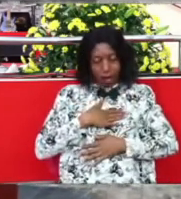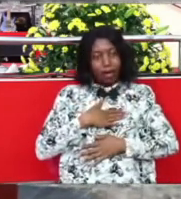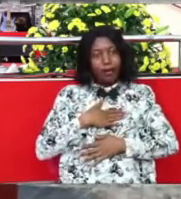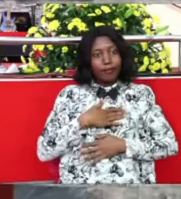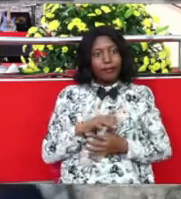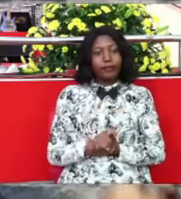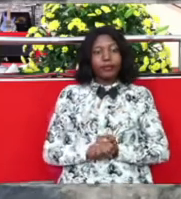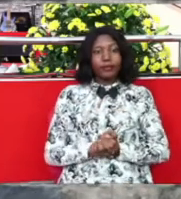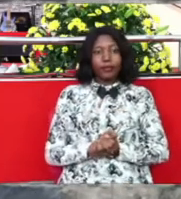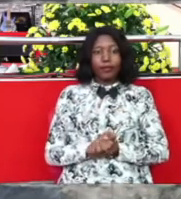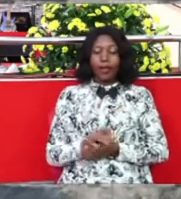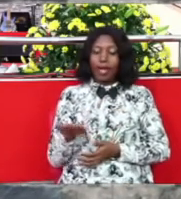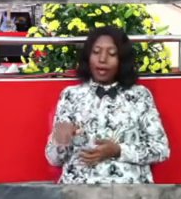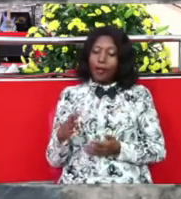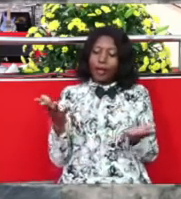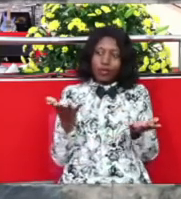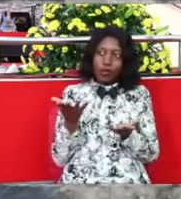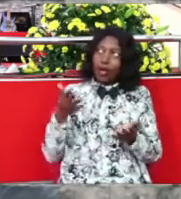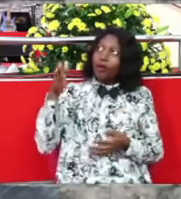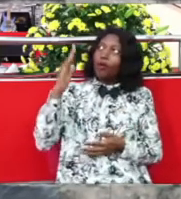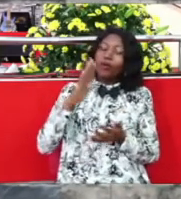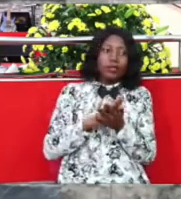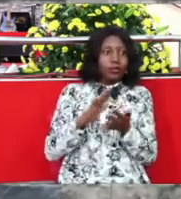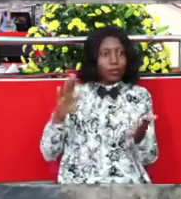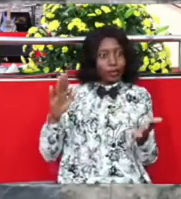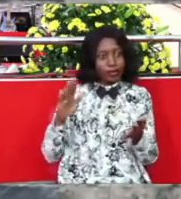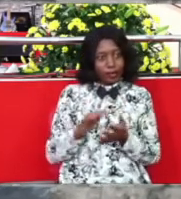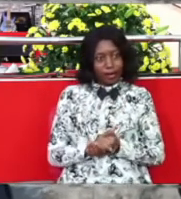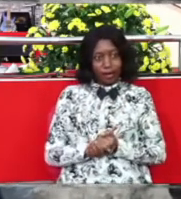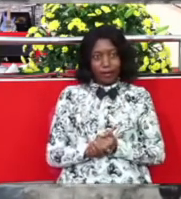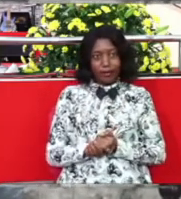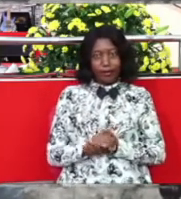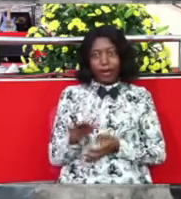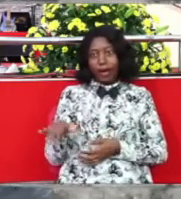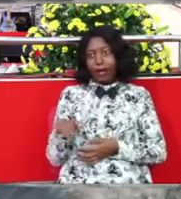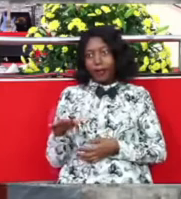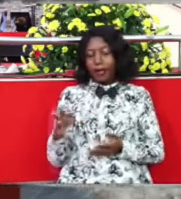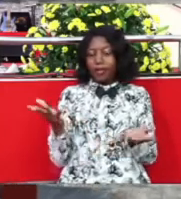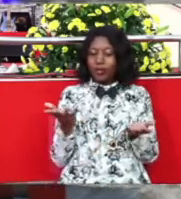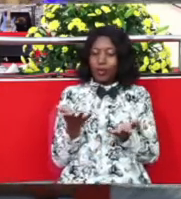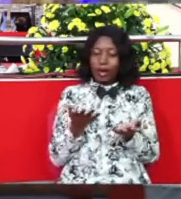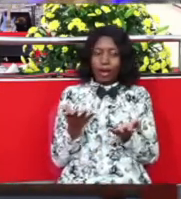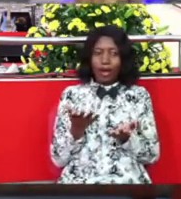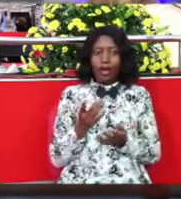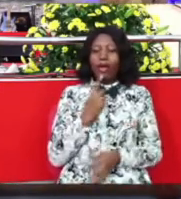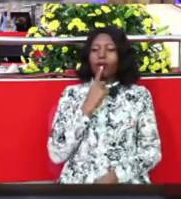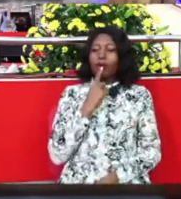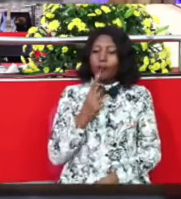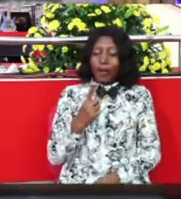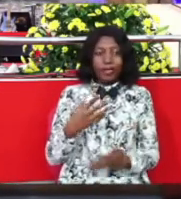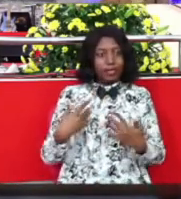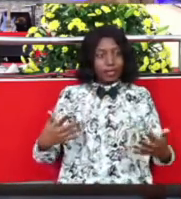anapoheshimika. A place where he is glorified. Mahali ambapo anatukuka. A place where he command things and